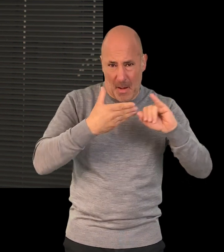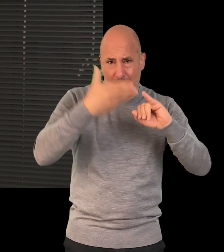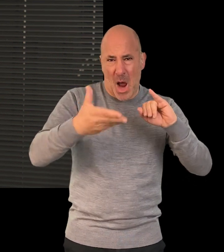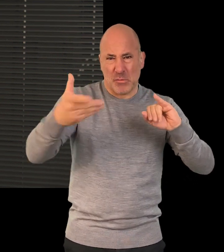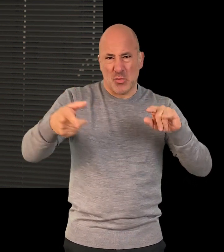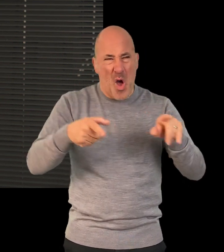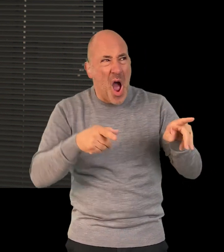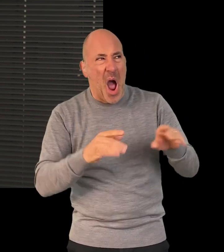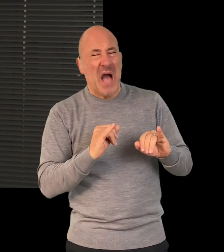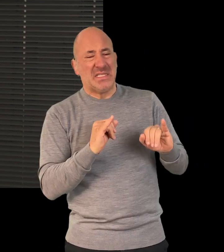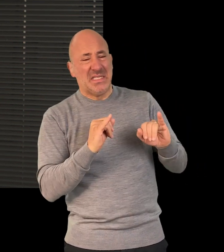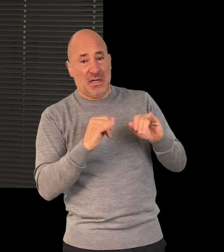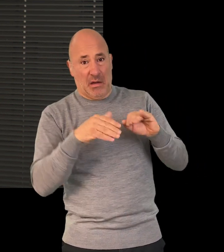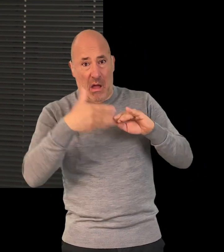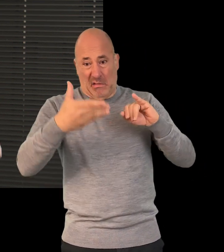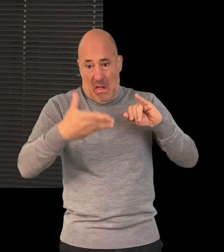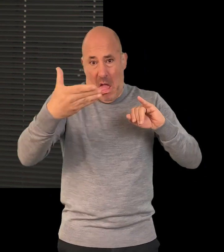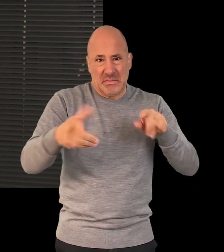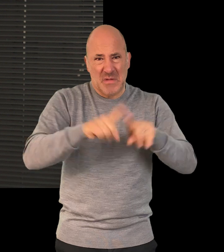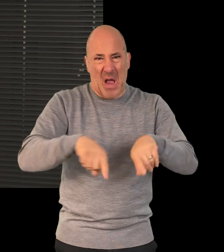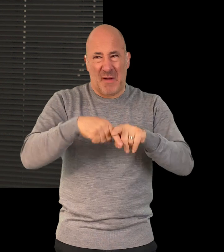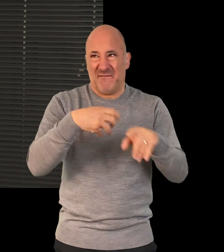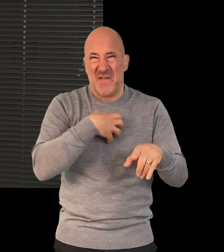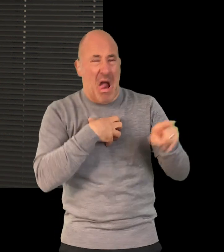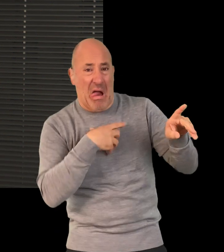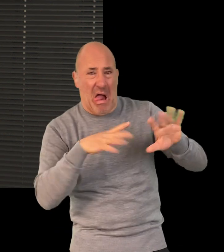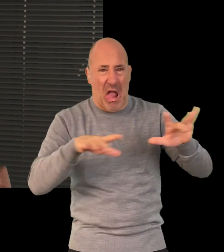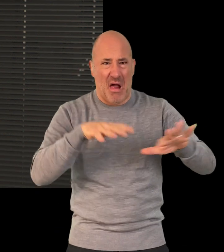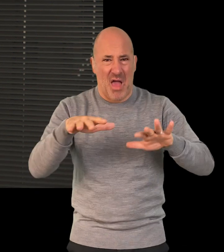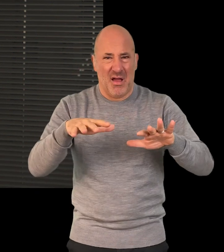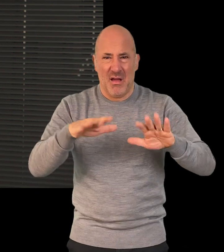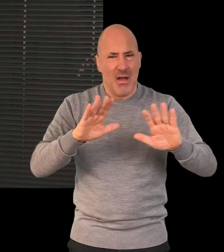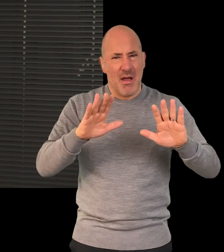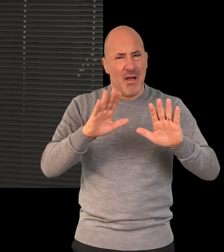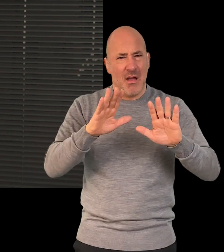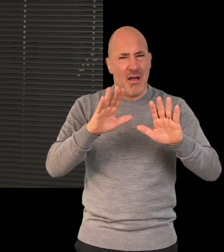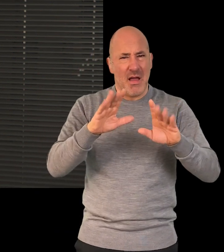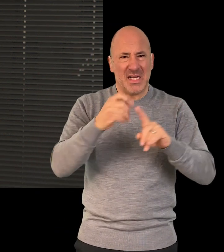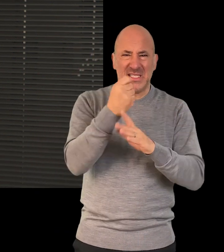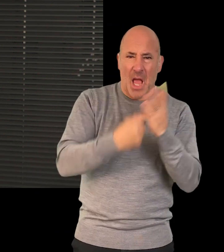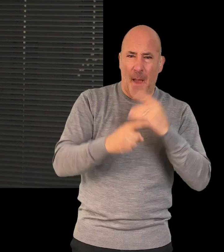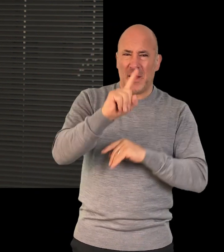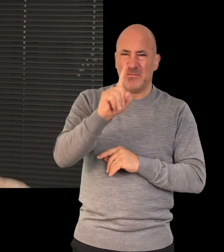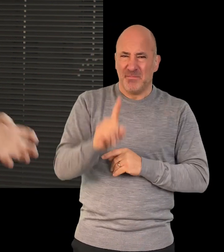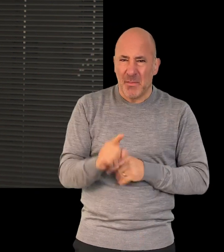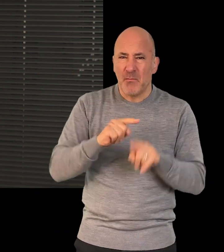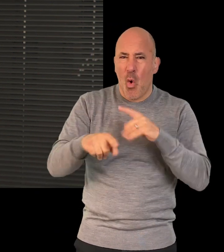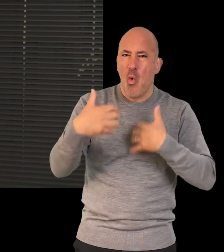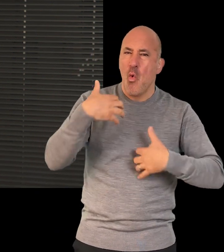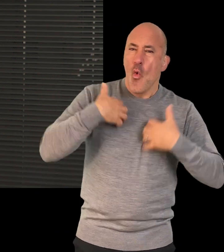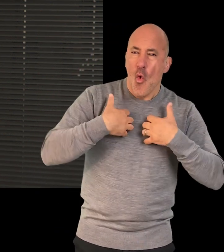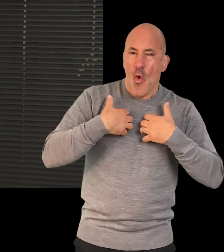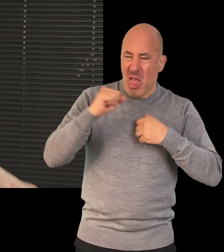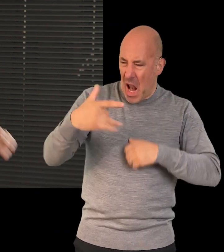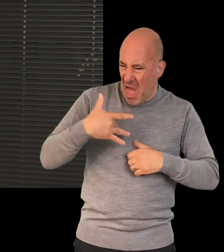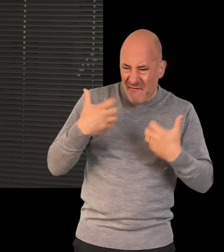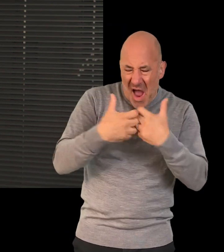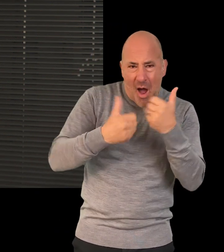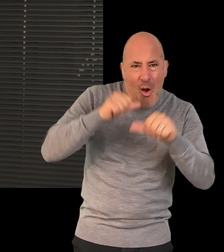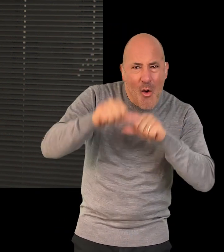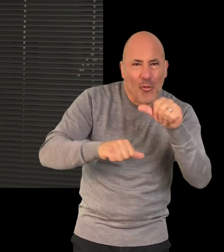fear. Actually, the most interesting things are how disabled people are living their lives, navigating